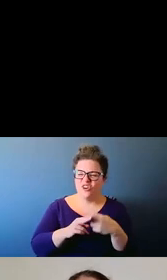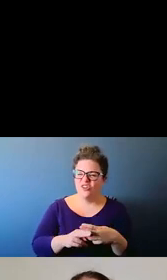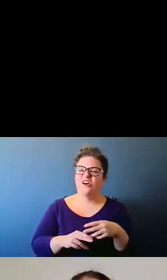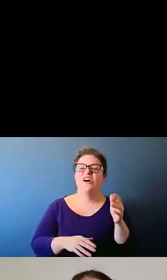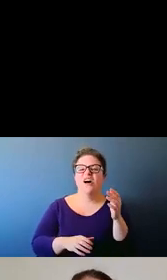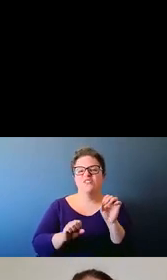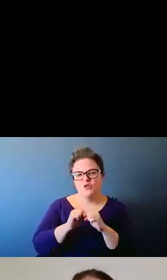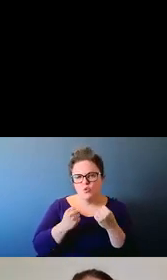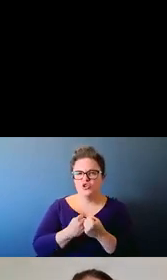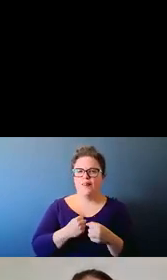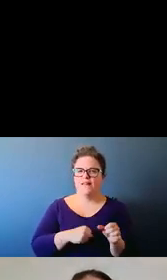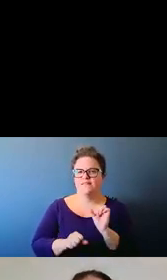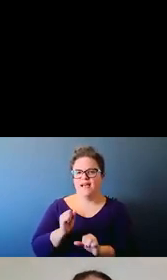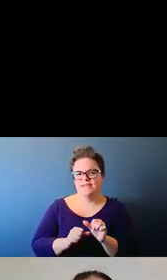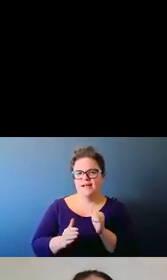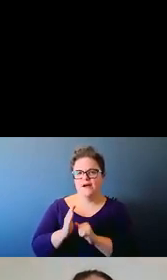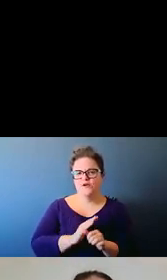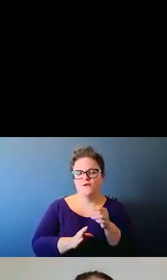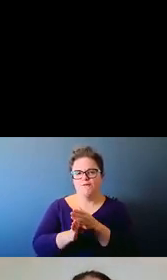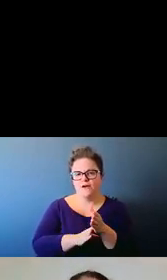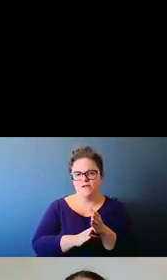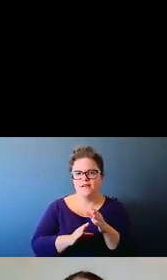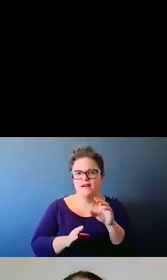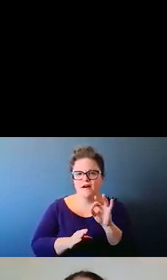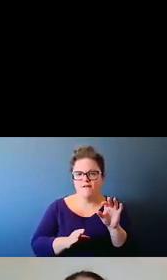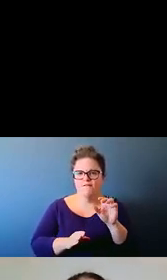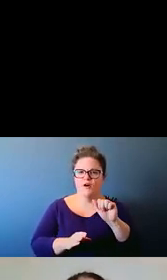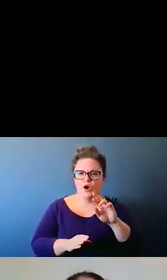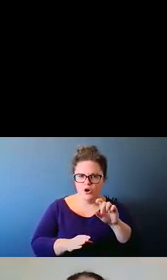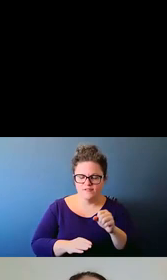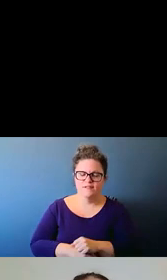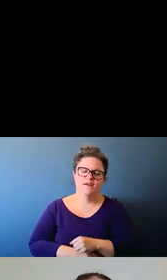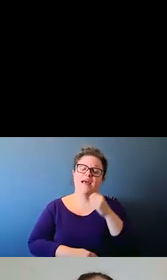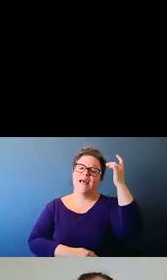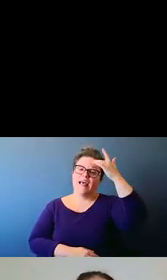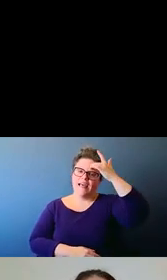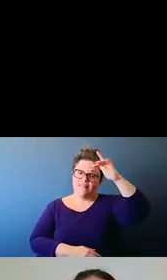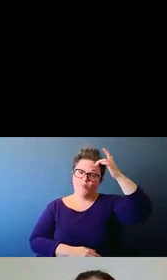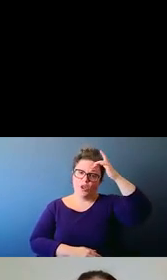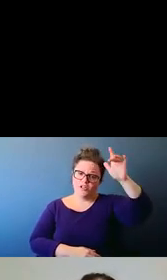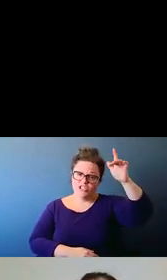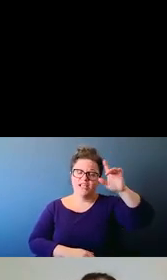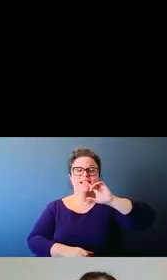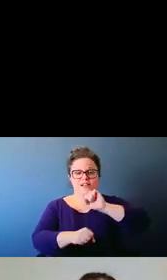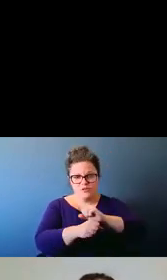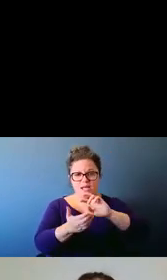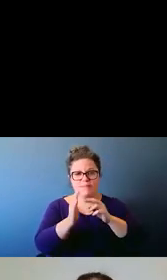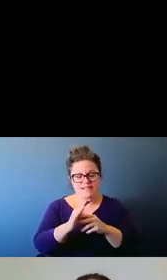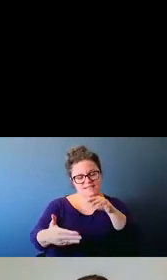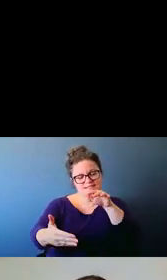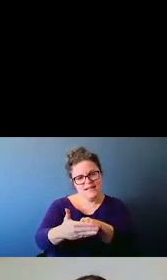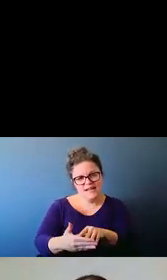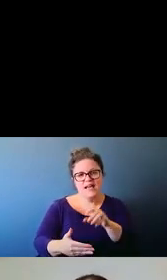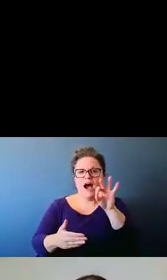we have in the Faculty of Arts. So anthropology is quite literally the study of humans. That's what the word